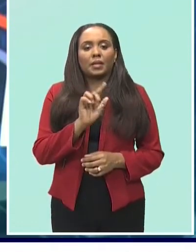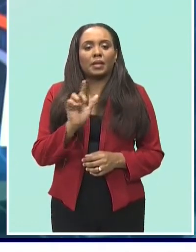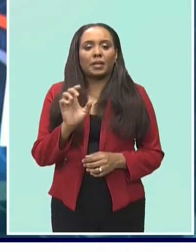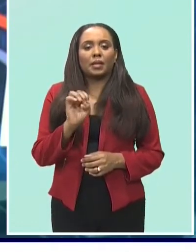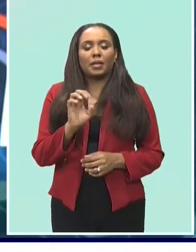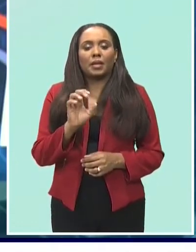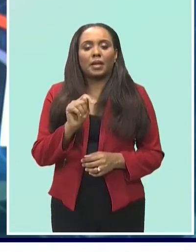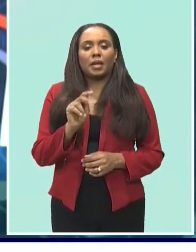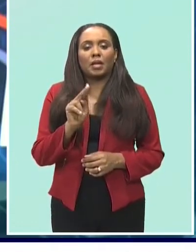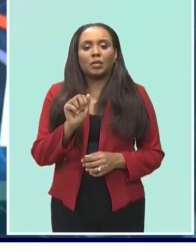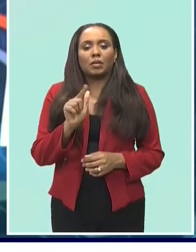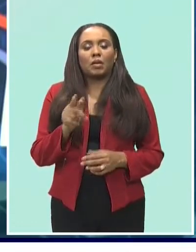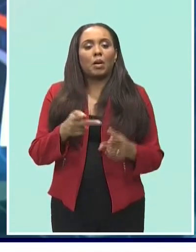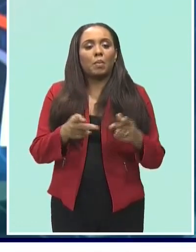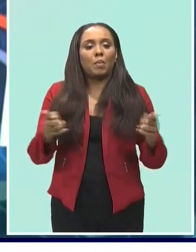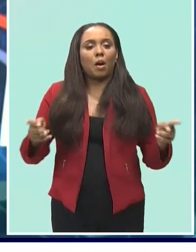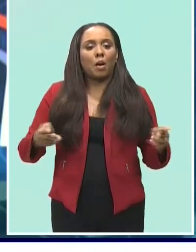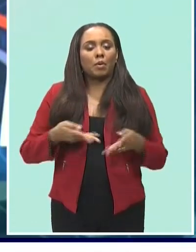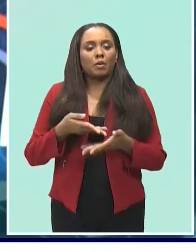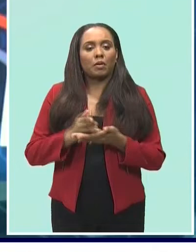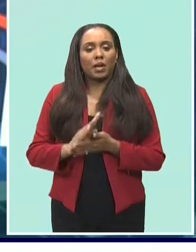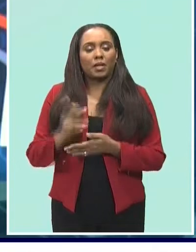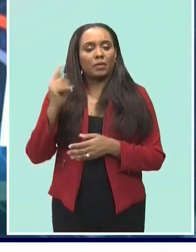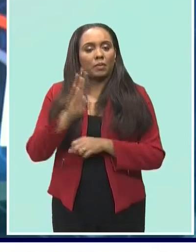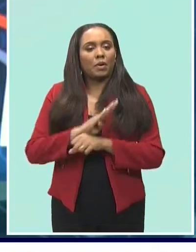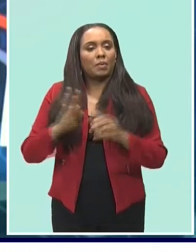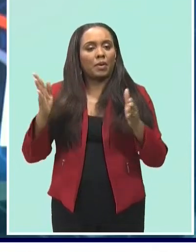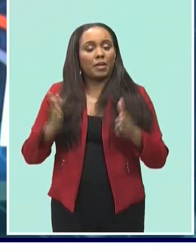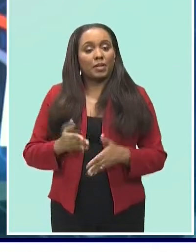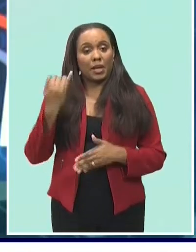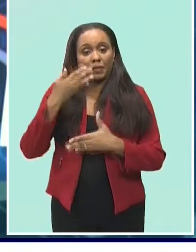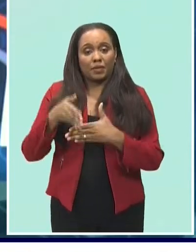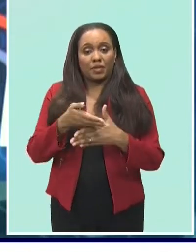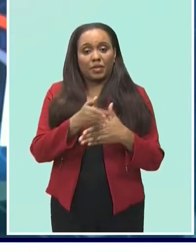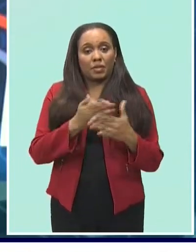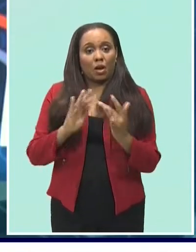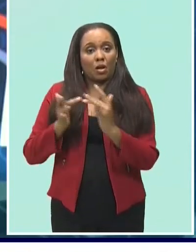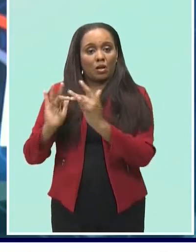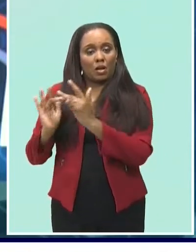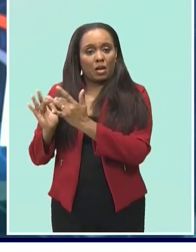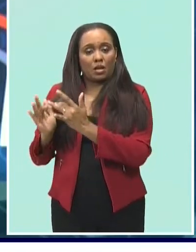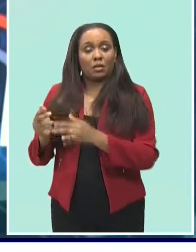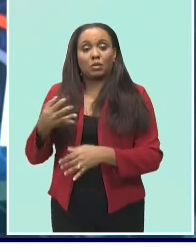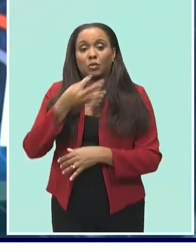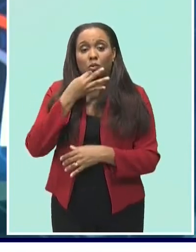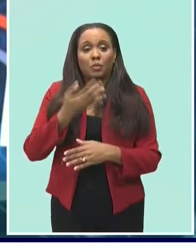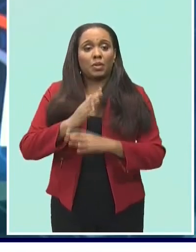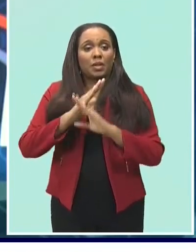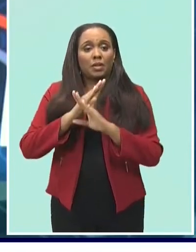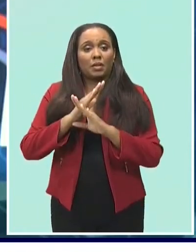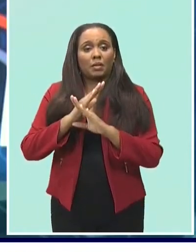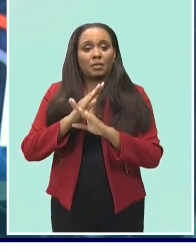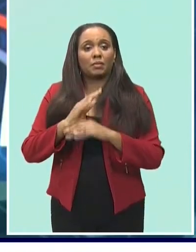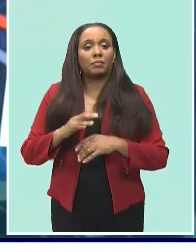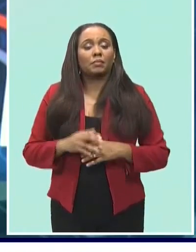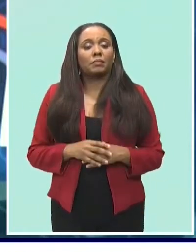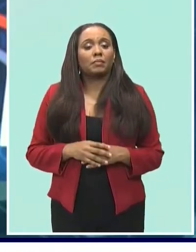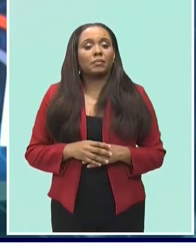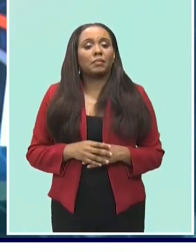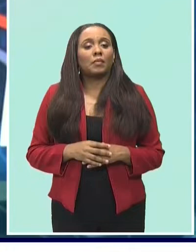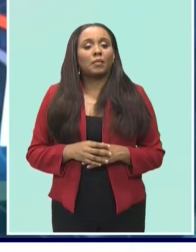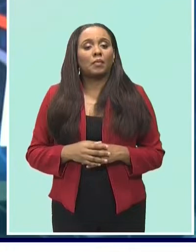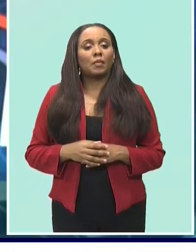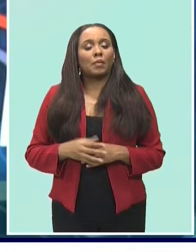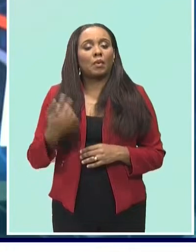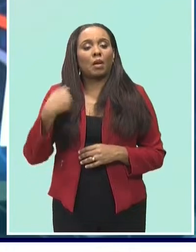creatives who share their work online will soon be better protected. This as Barbados has acceded to the World Intellectual Property Office's